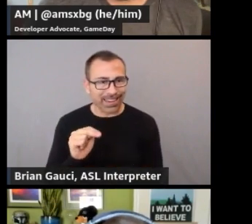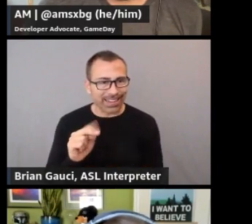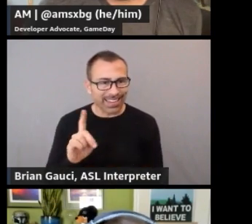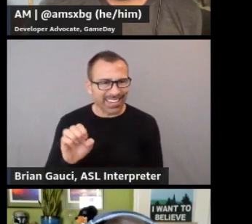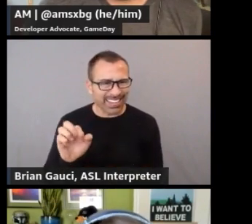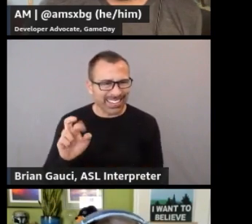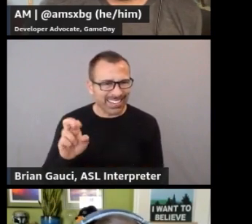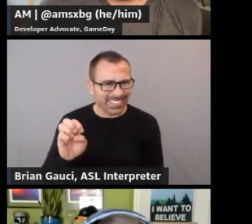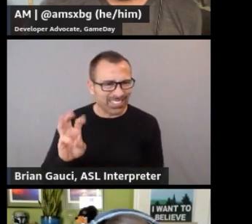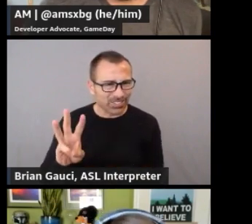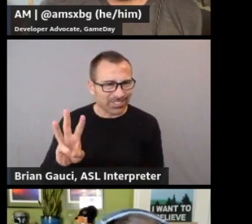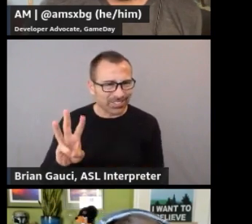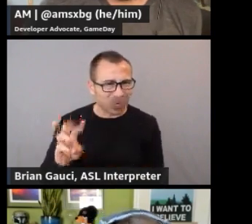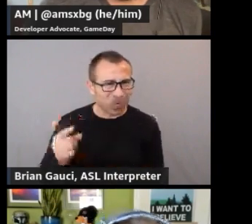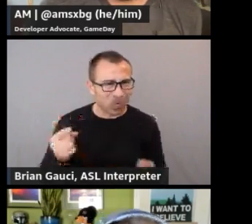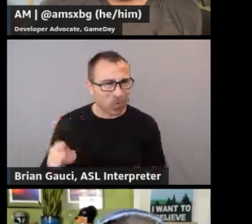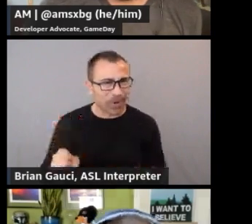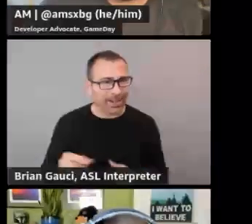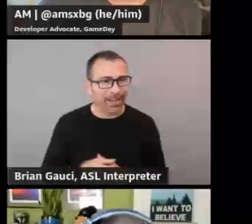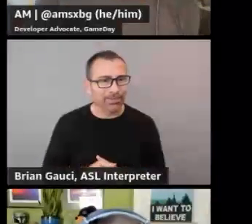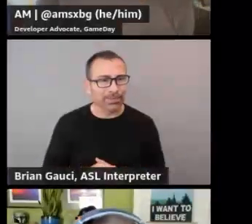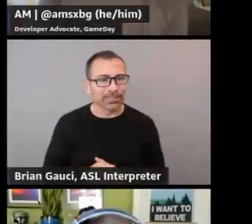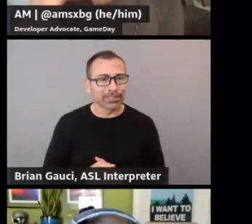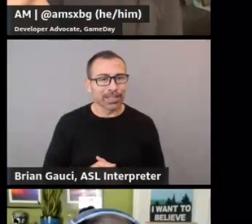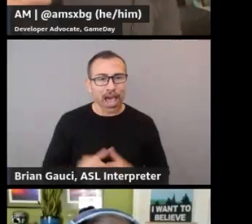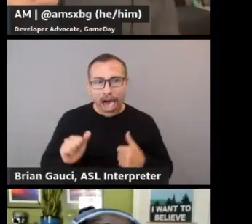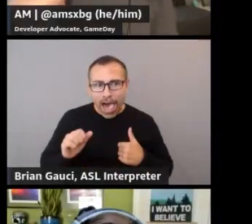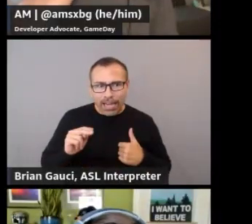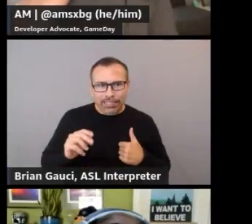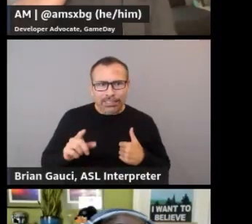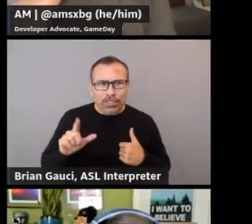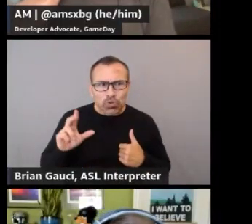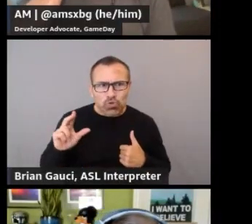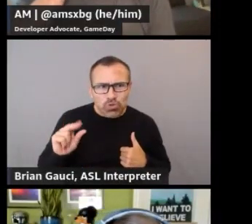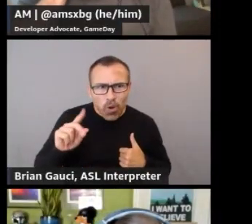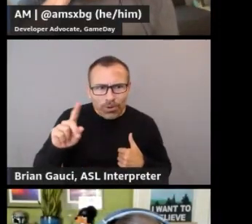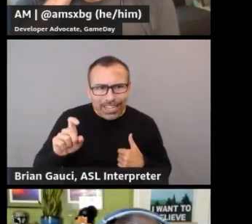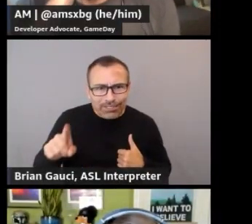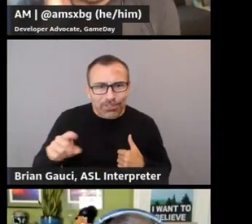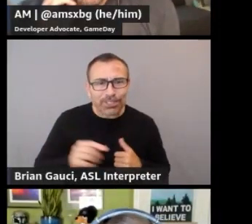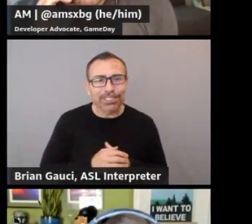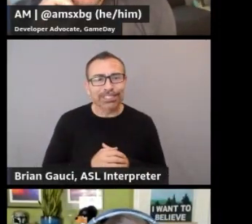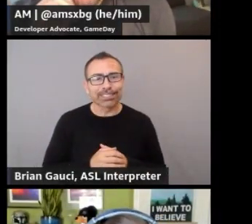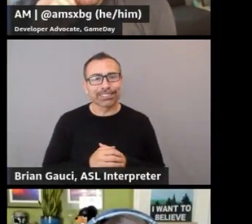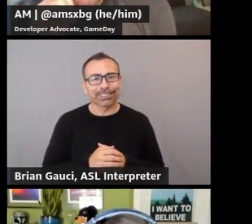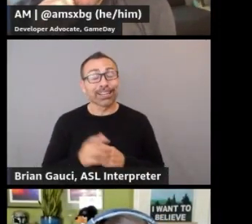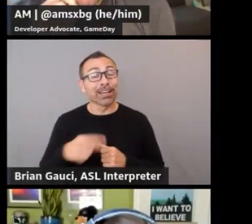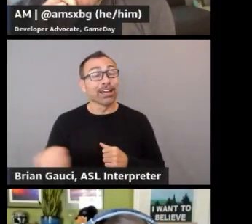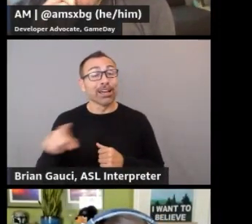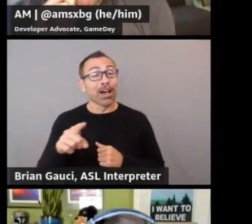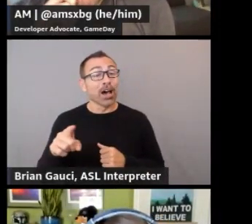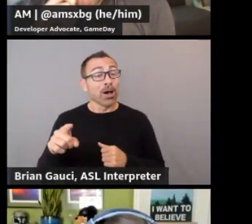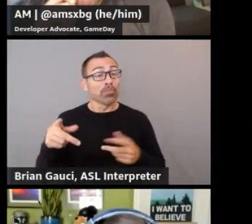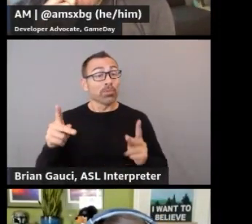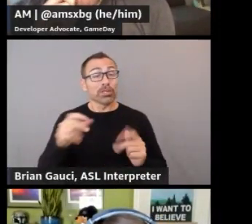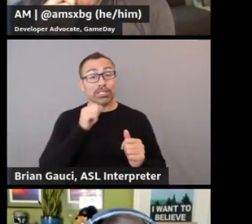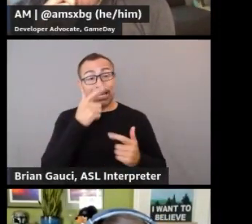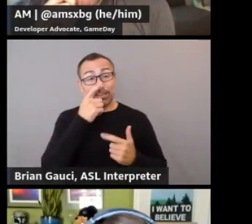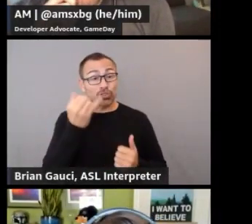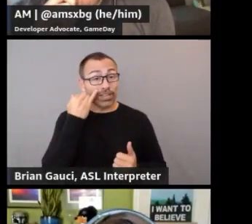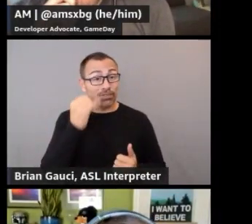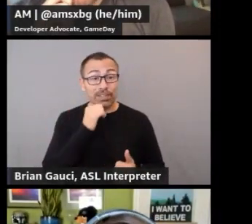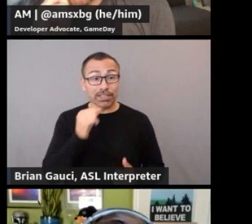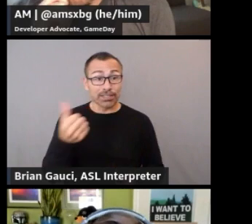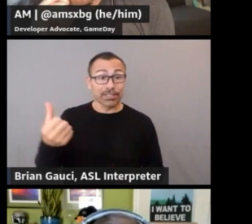Okay. No tasks for you. Let's see, a permission system is not very interesting if it doesn't deny permission every once in a